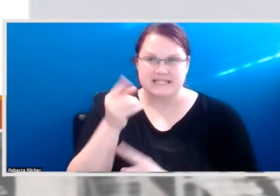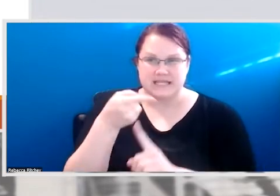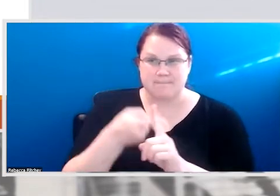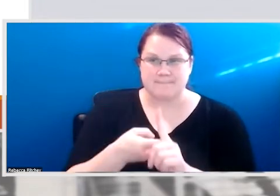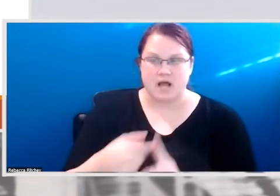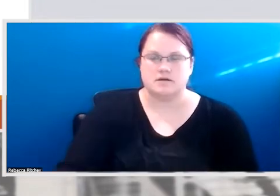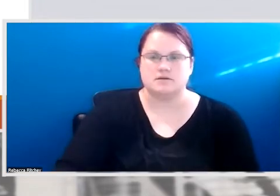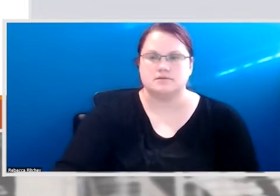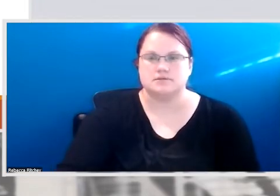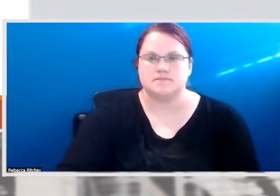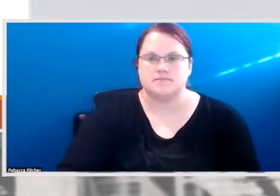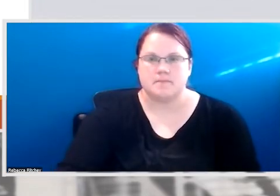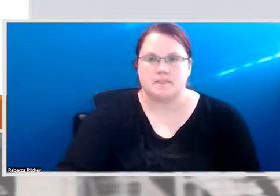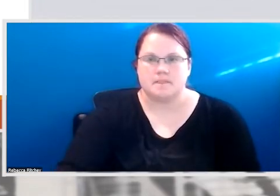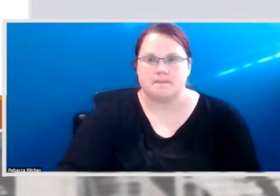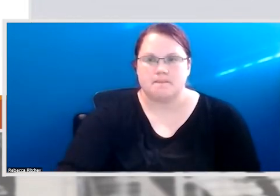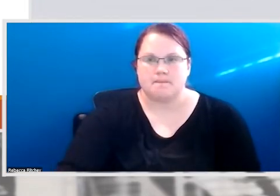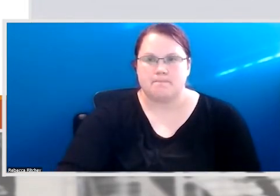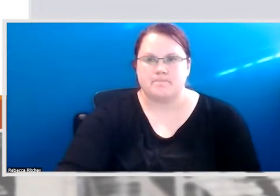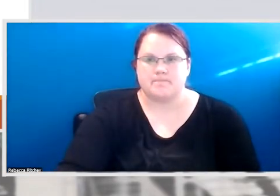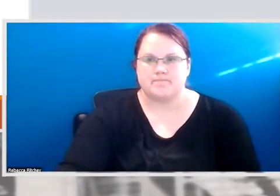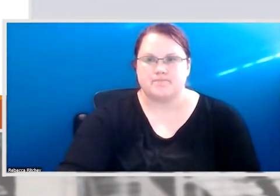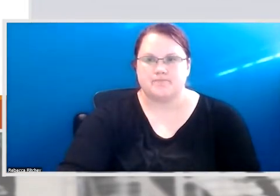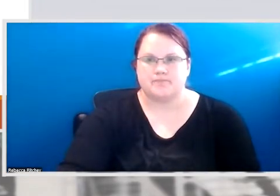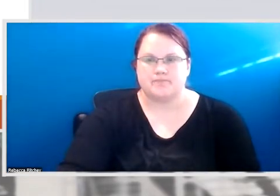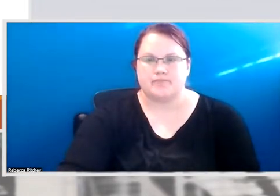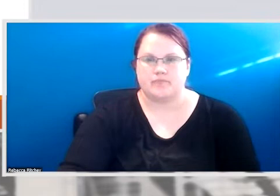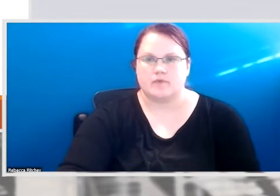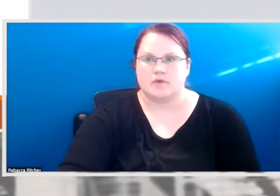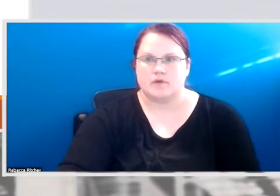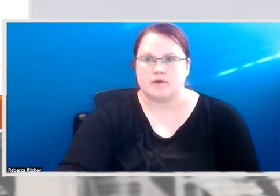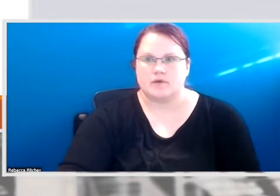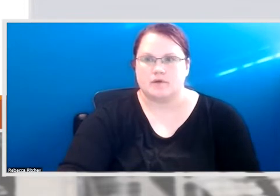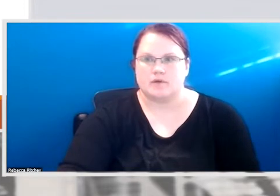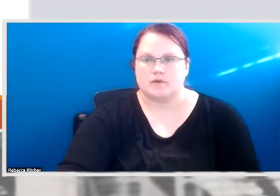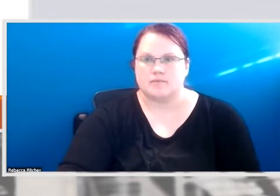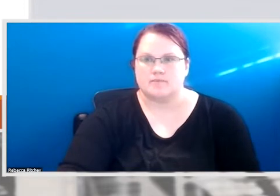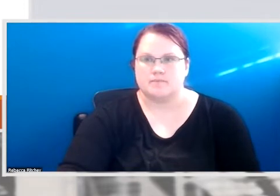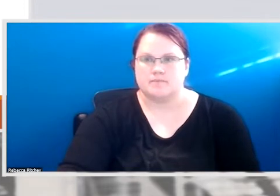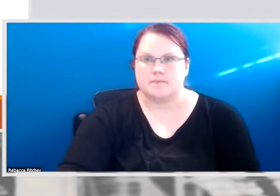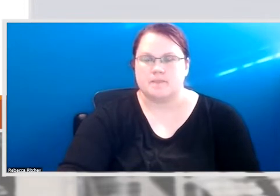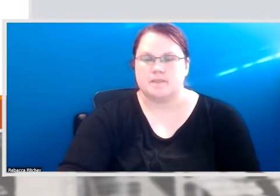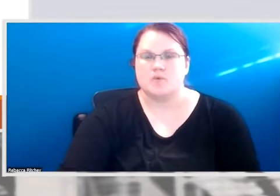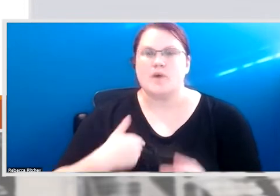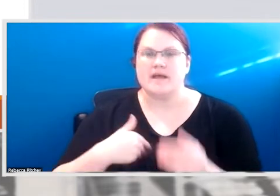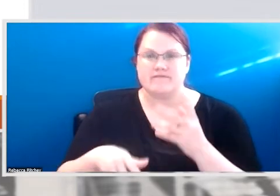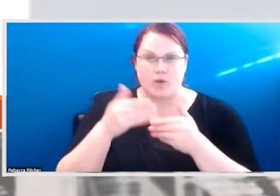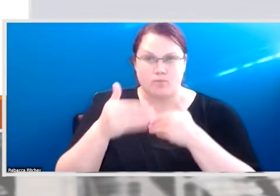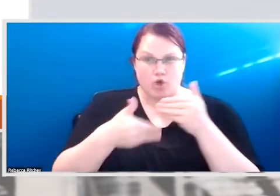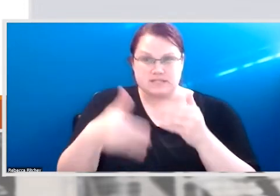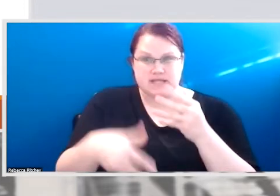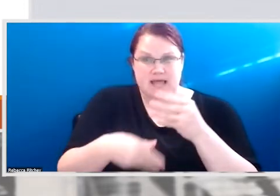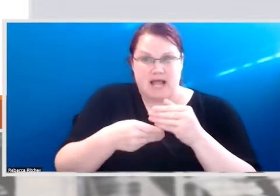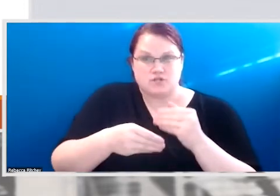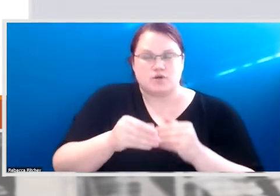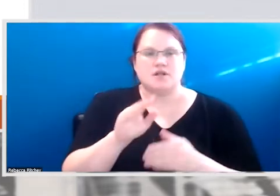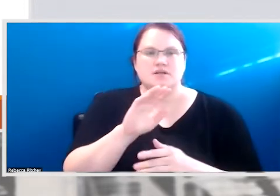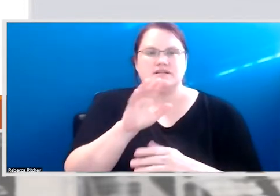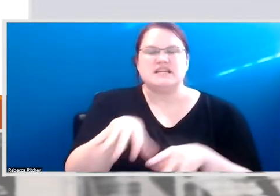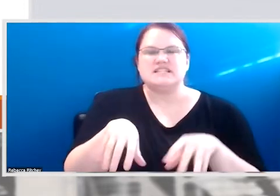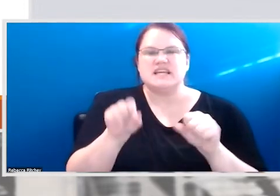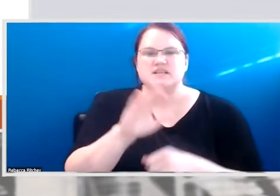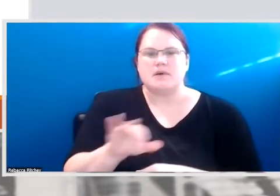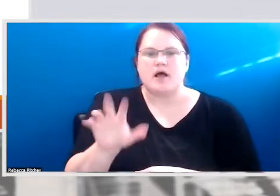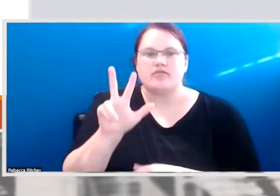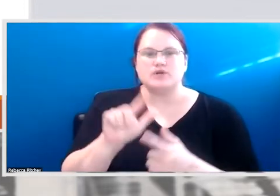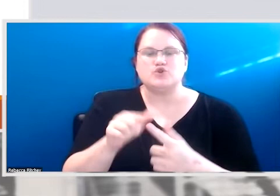We have that process that we just outlined. That usually takes about 3 to 6 months where we're developing a scope, we're going